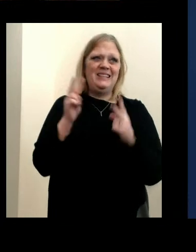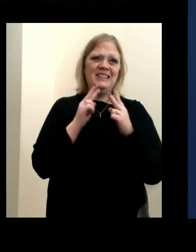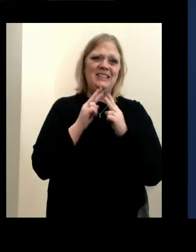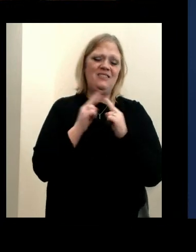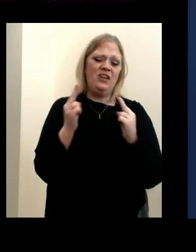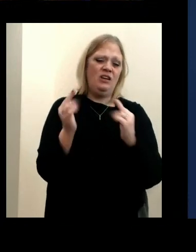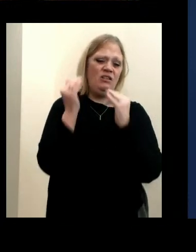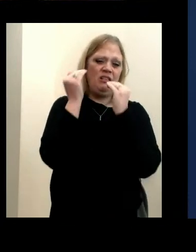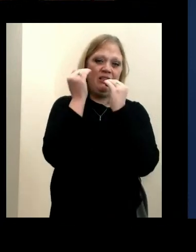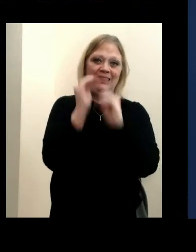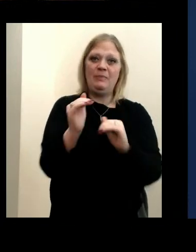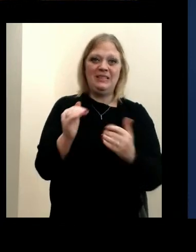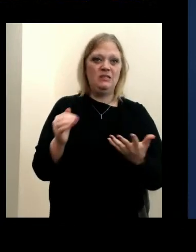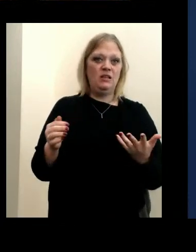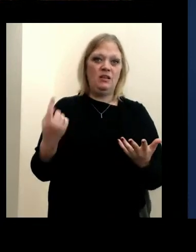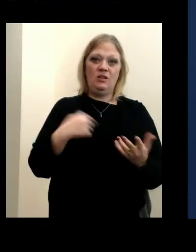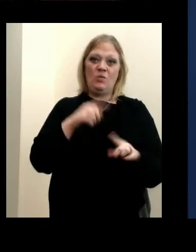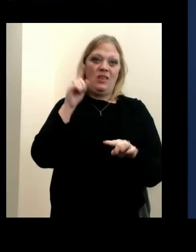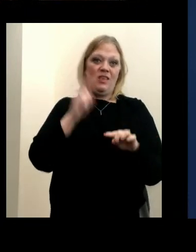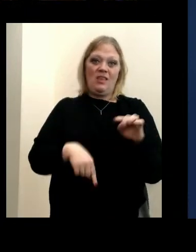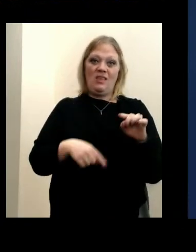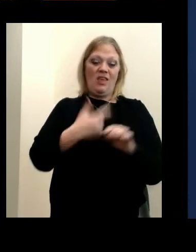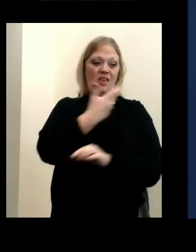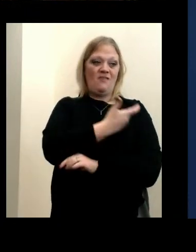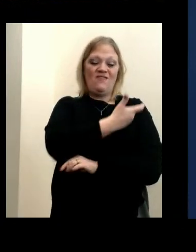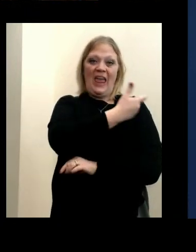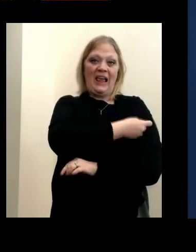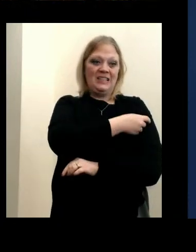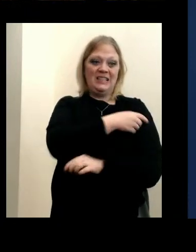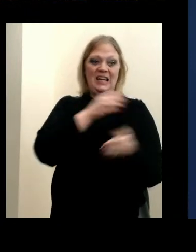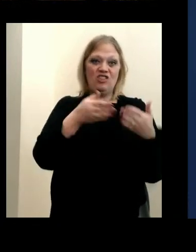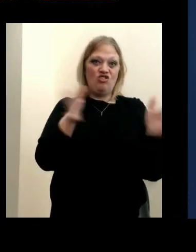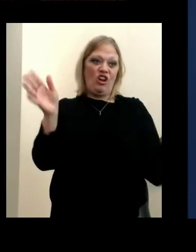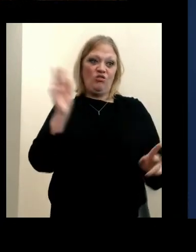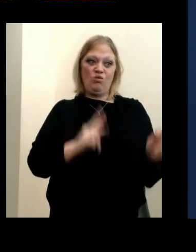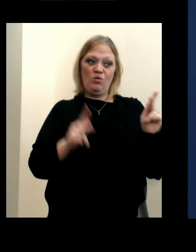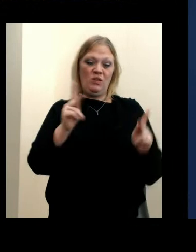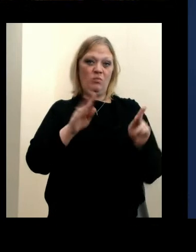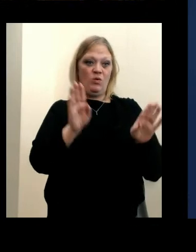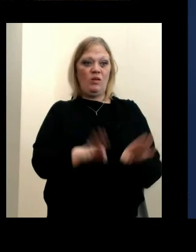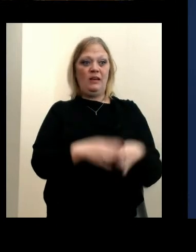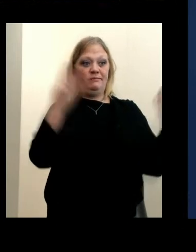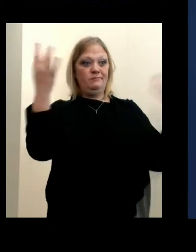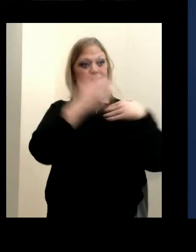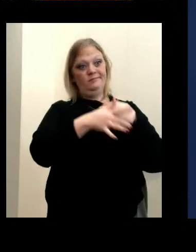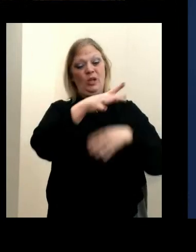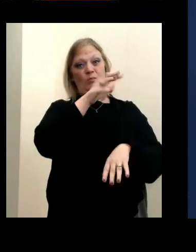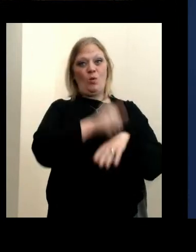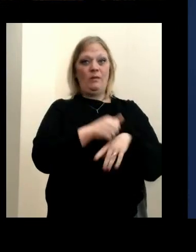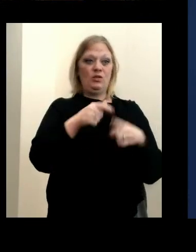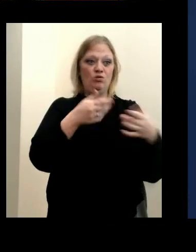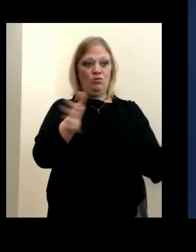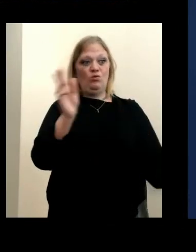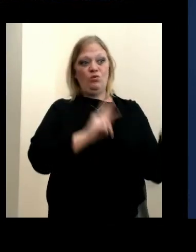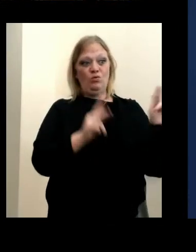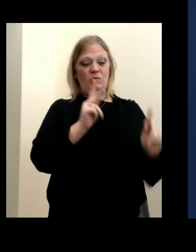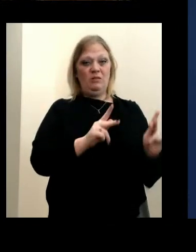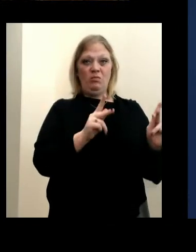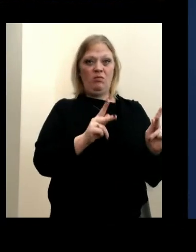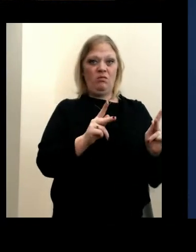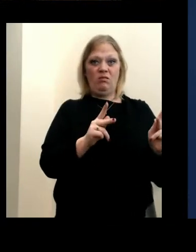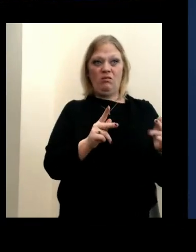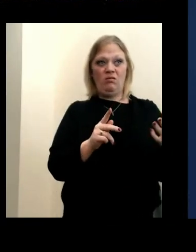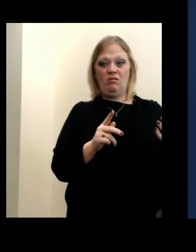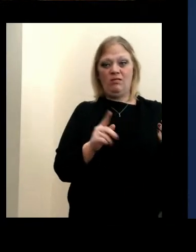will not be able to vaccinate the general public and open up appointments to the general public other than 1A or 1B